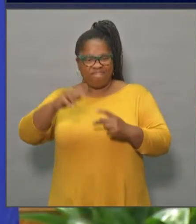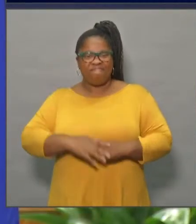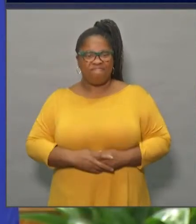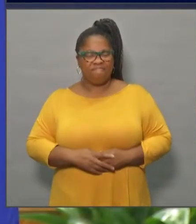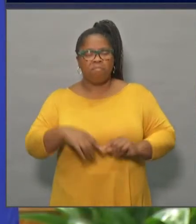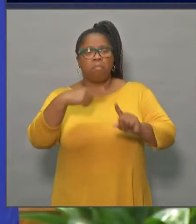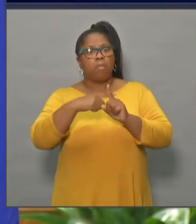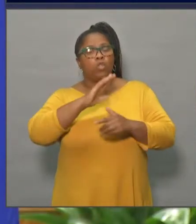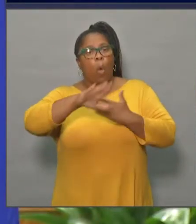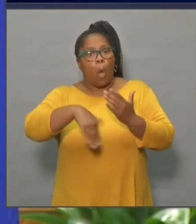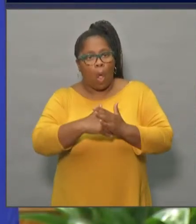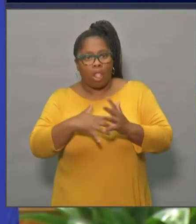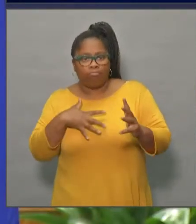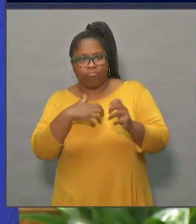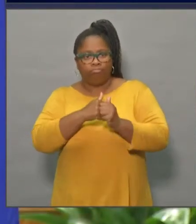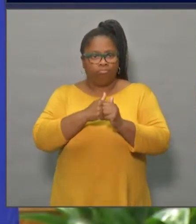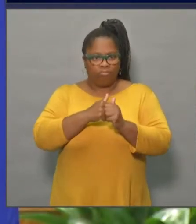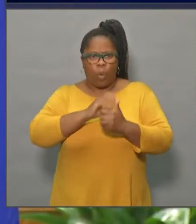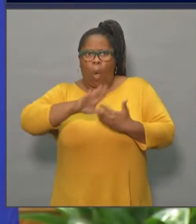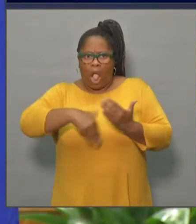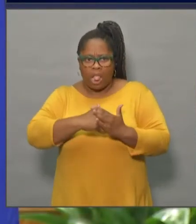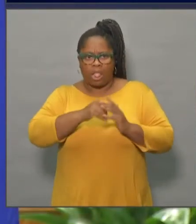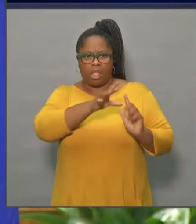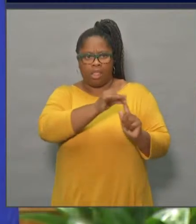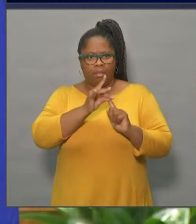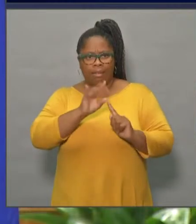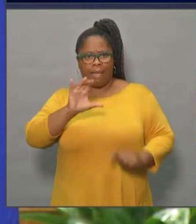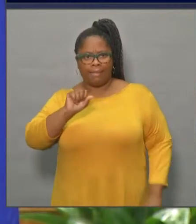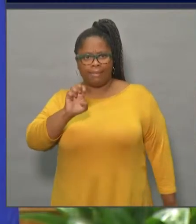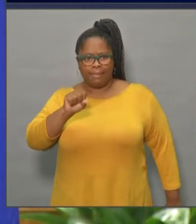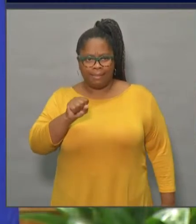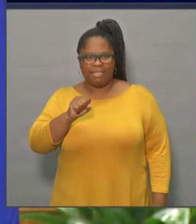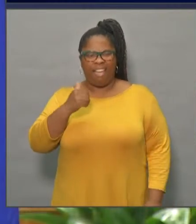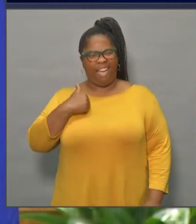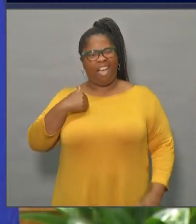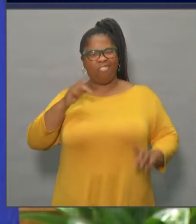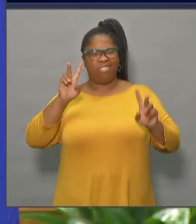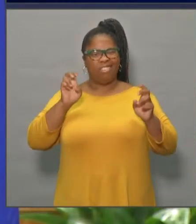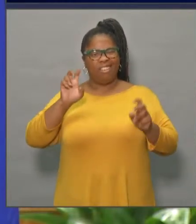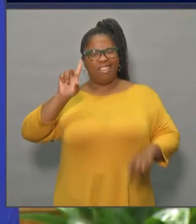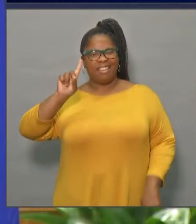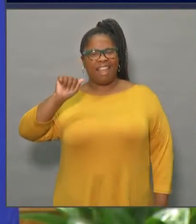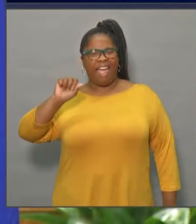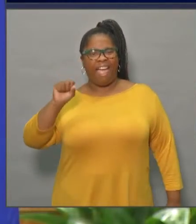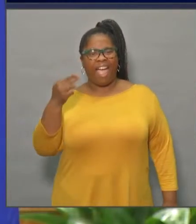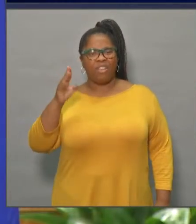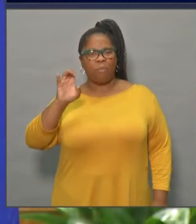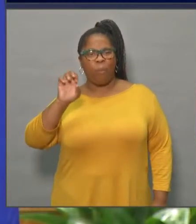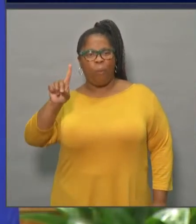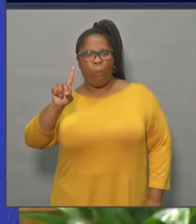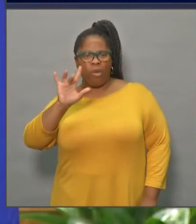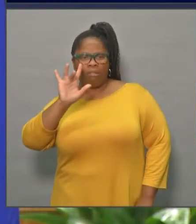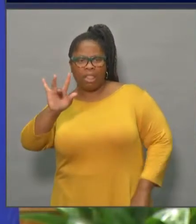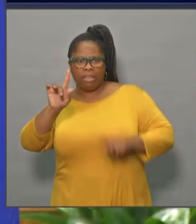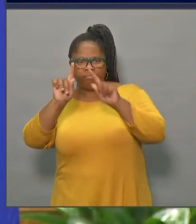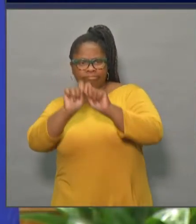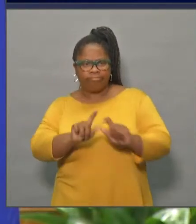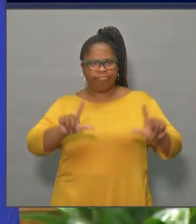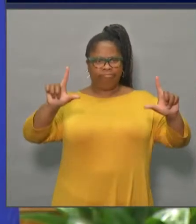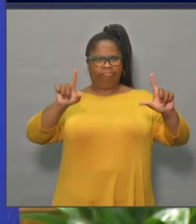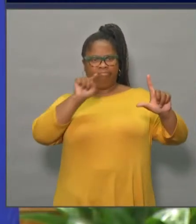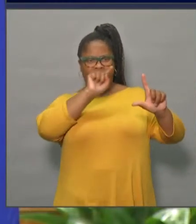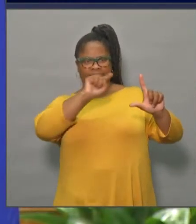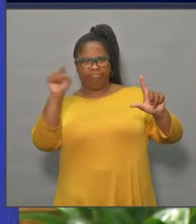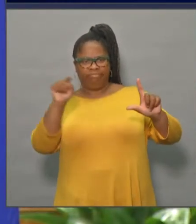with all of our cases, and we have a dashboard that really gives information on testing, cases, and